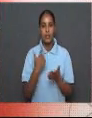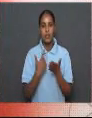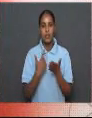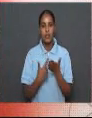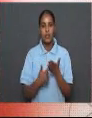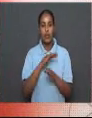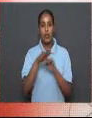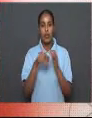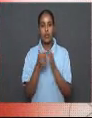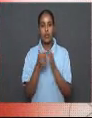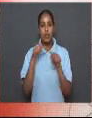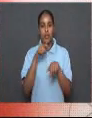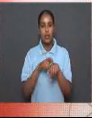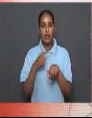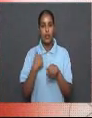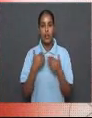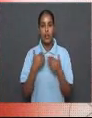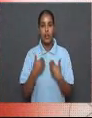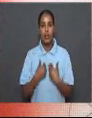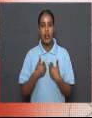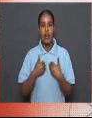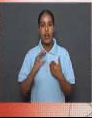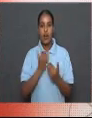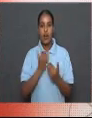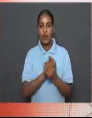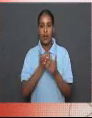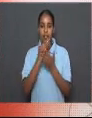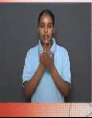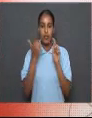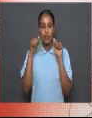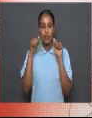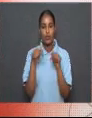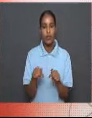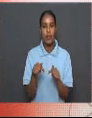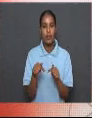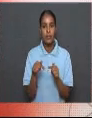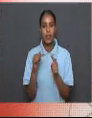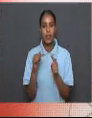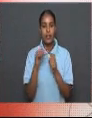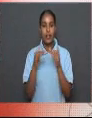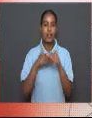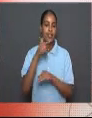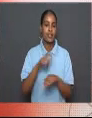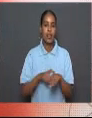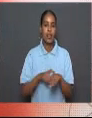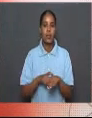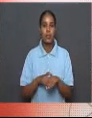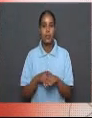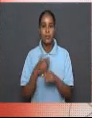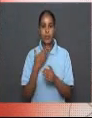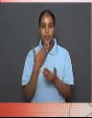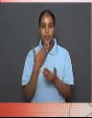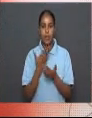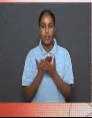This is all the time we have for our lesson today. Until next time,